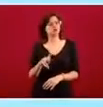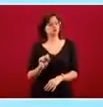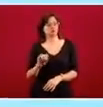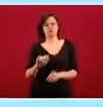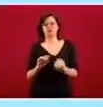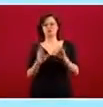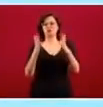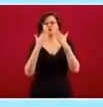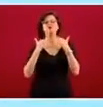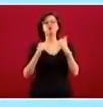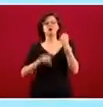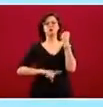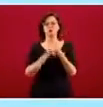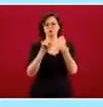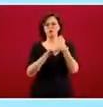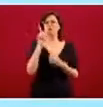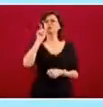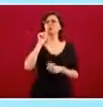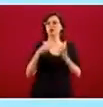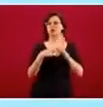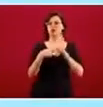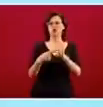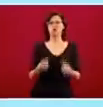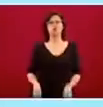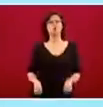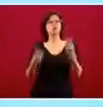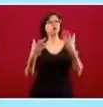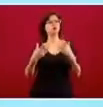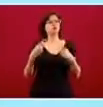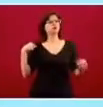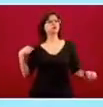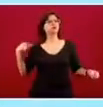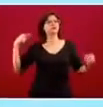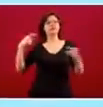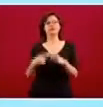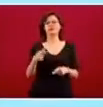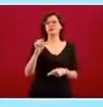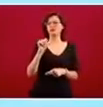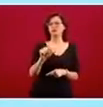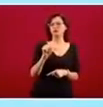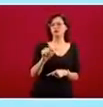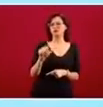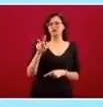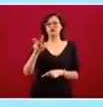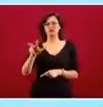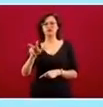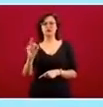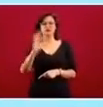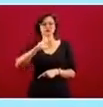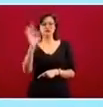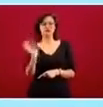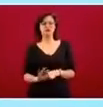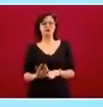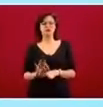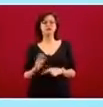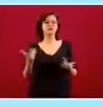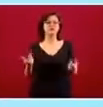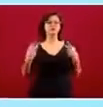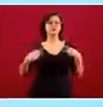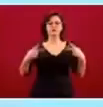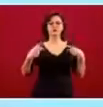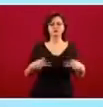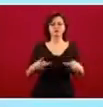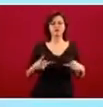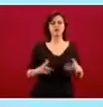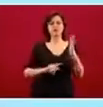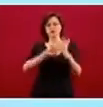specific data about the recovered cases so far, but no problem, we can prepare an estimation and